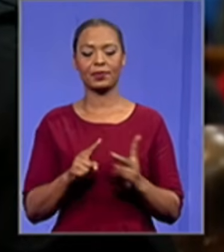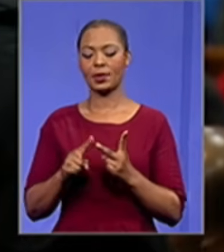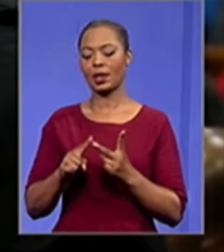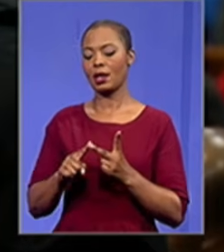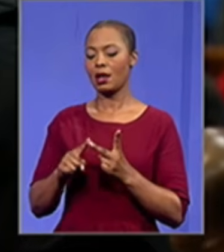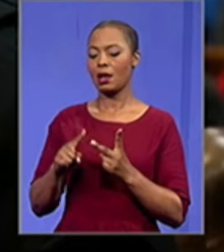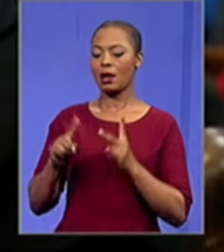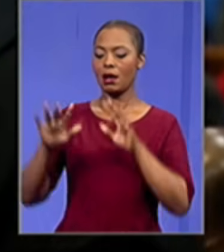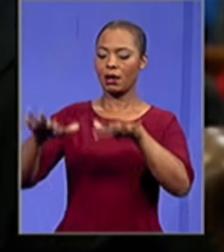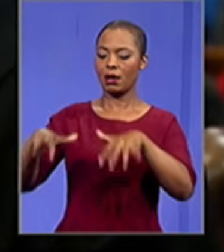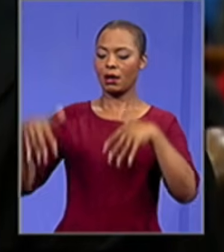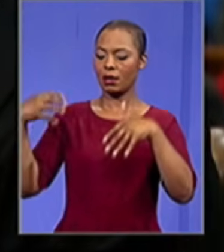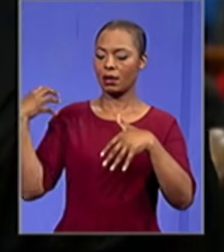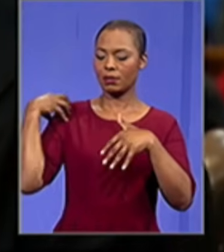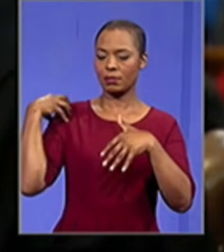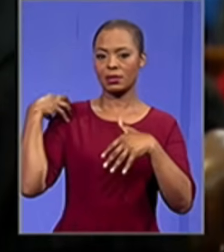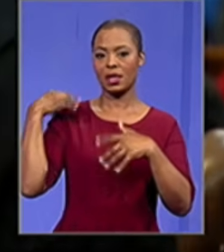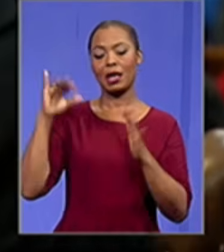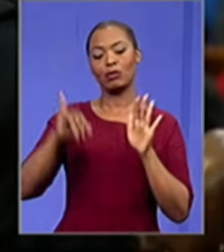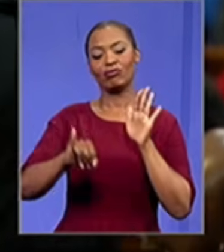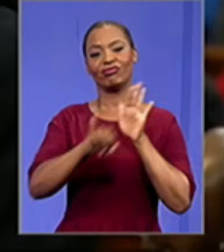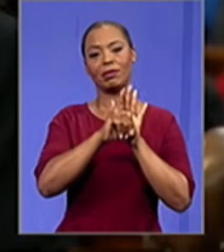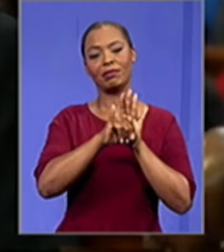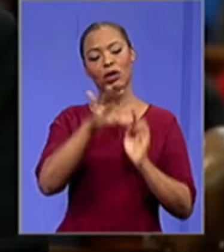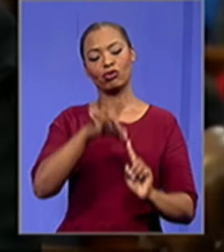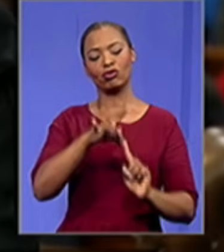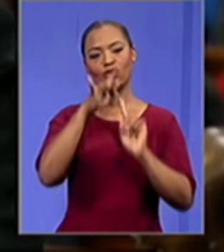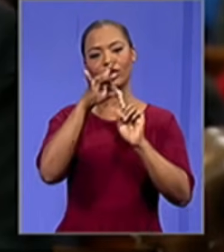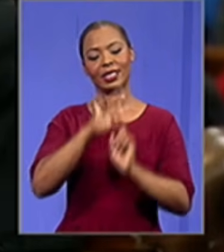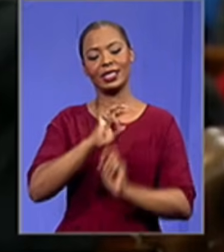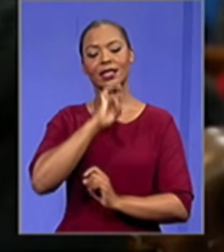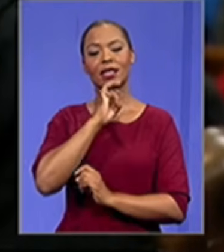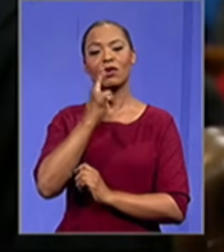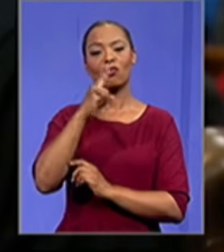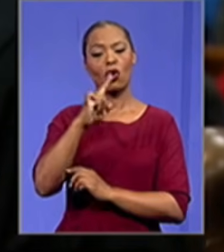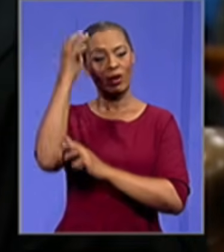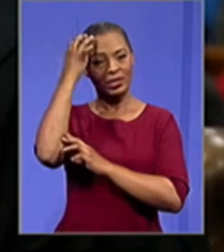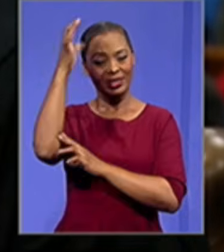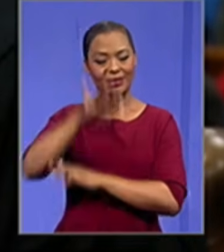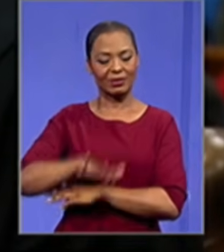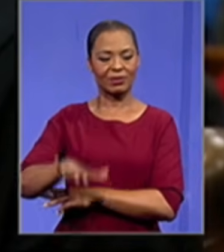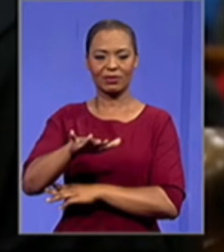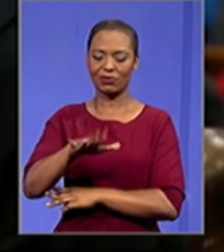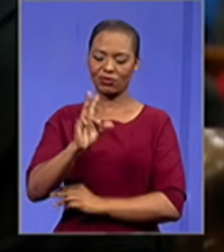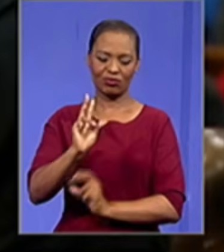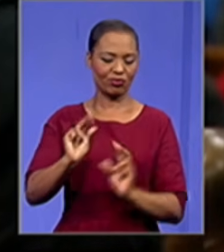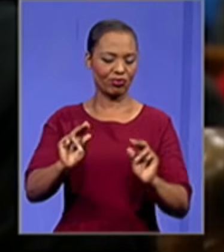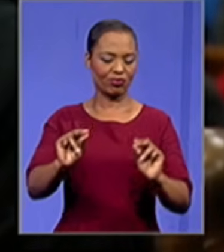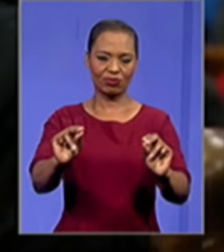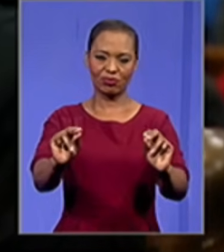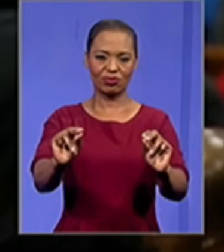cannot identify a king for a kingdom. This is a right that resides only